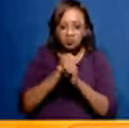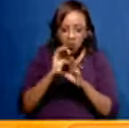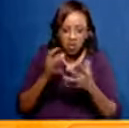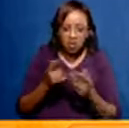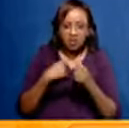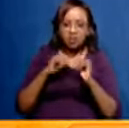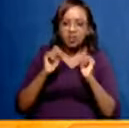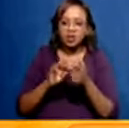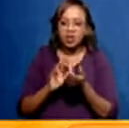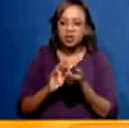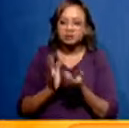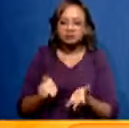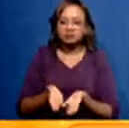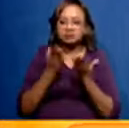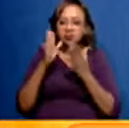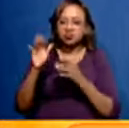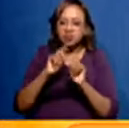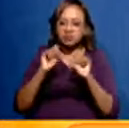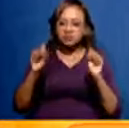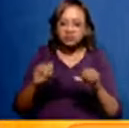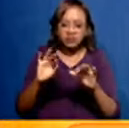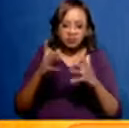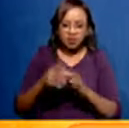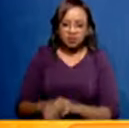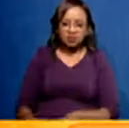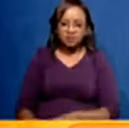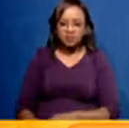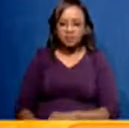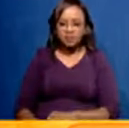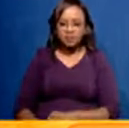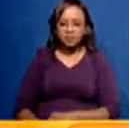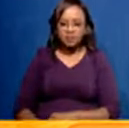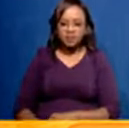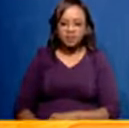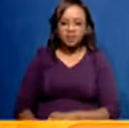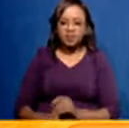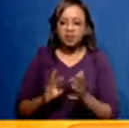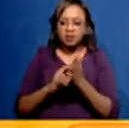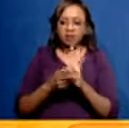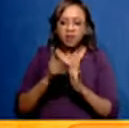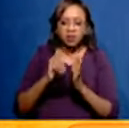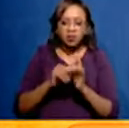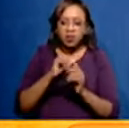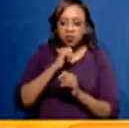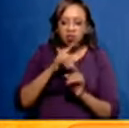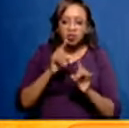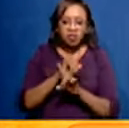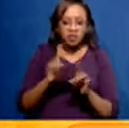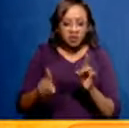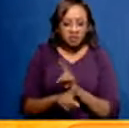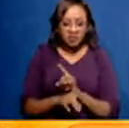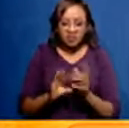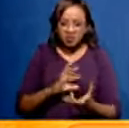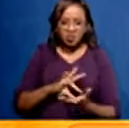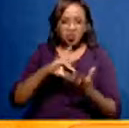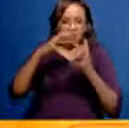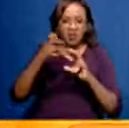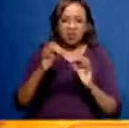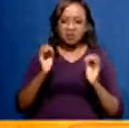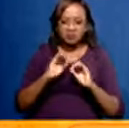we replicate those systems? So I think not everything is super complicated. Building an alumnus